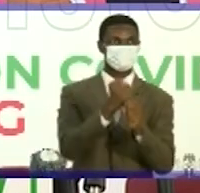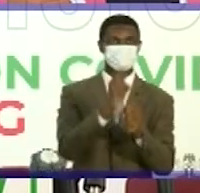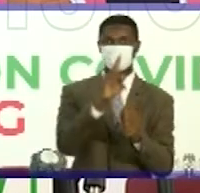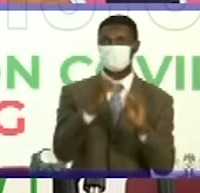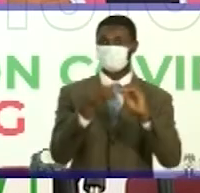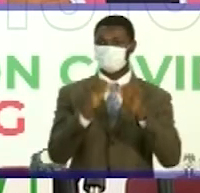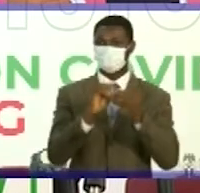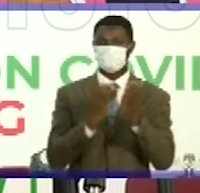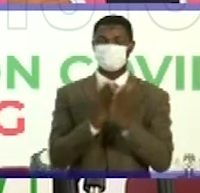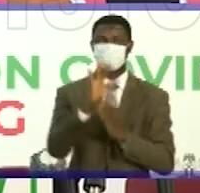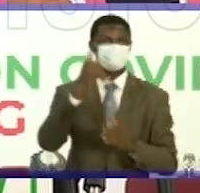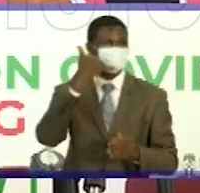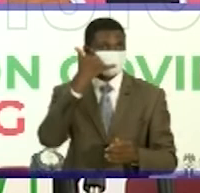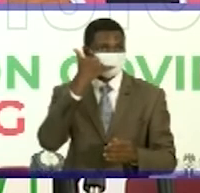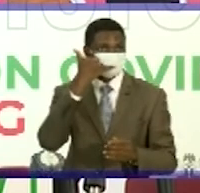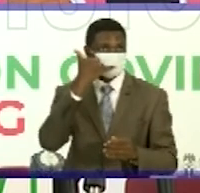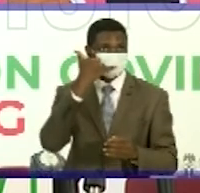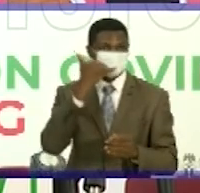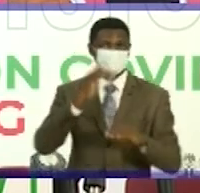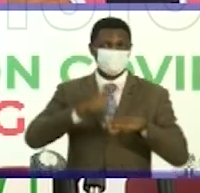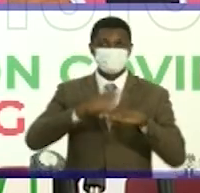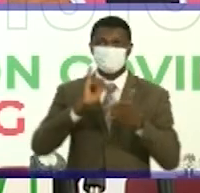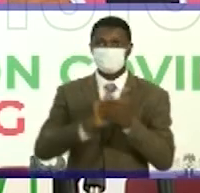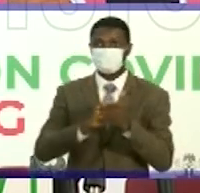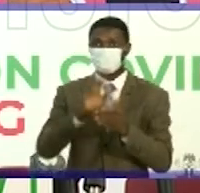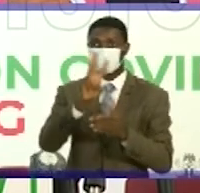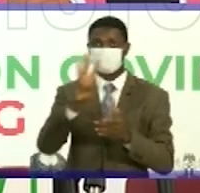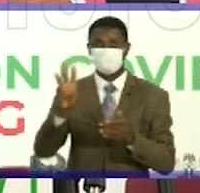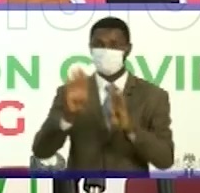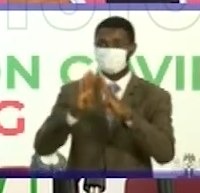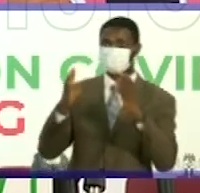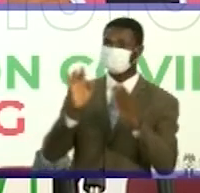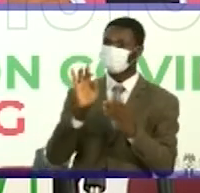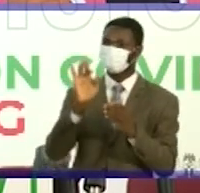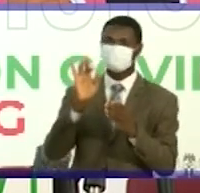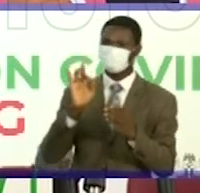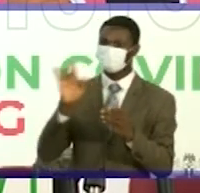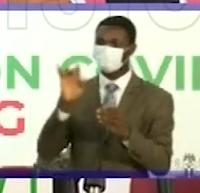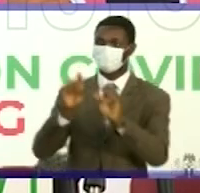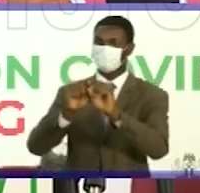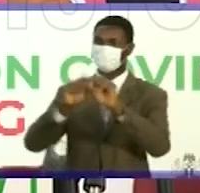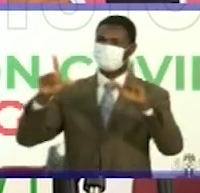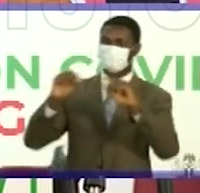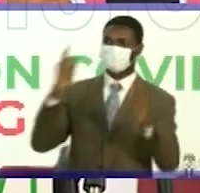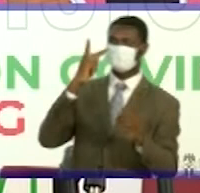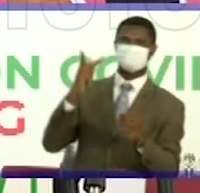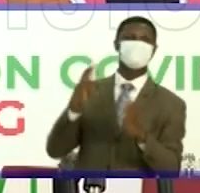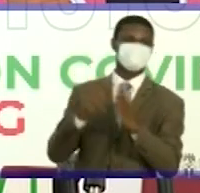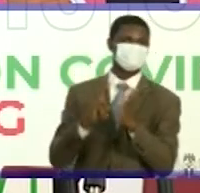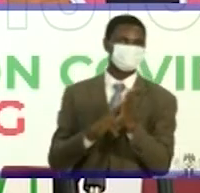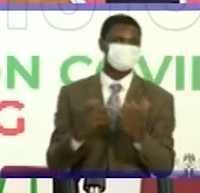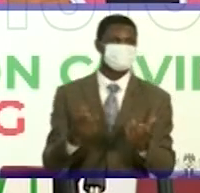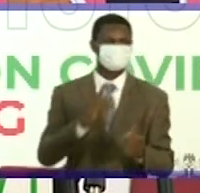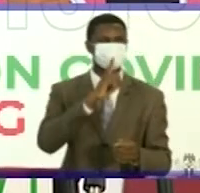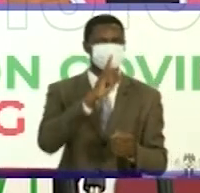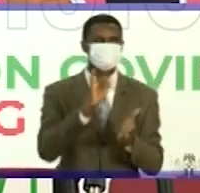and you can access your own result and print it out. But I don't think we are at a huge